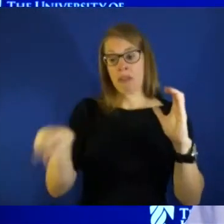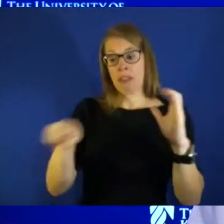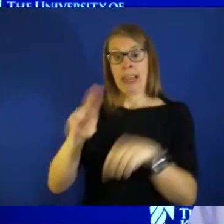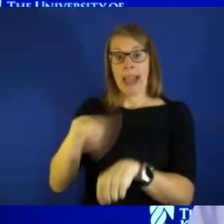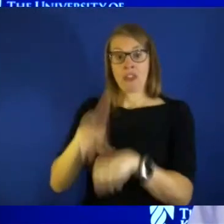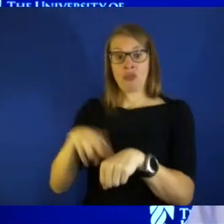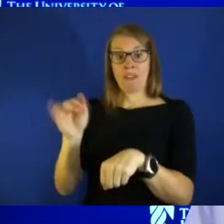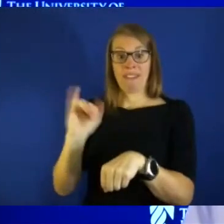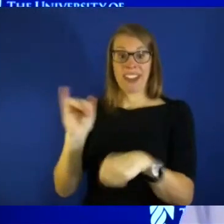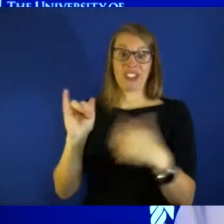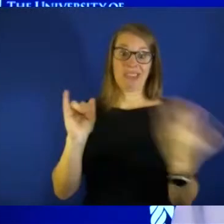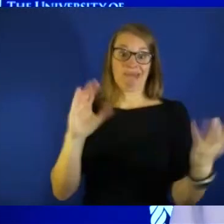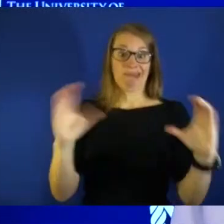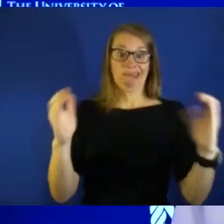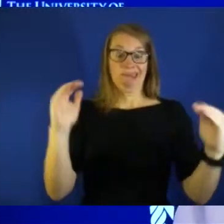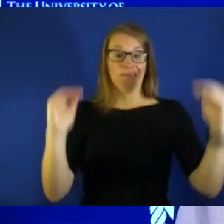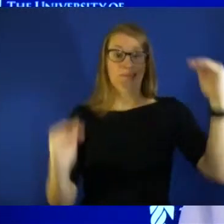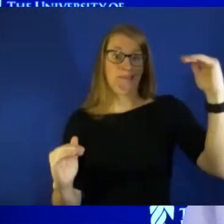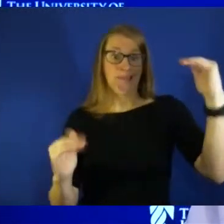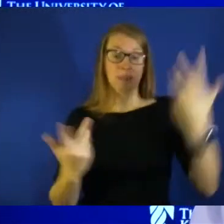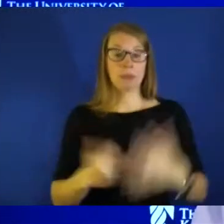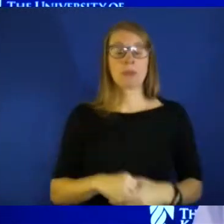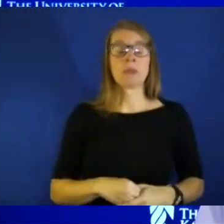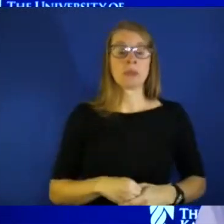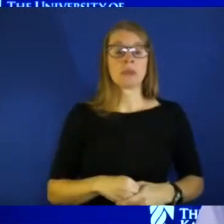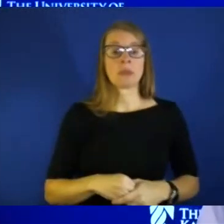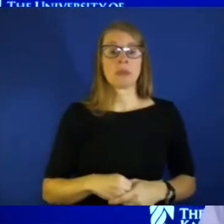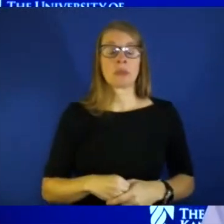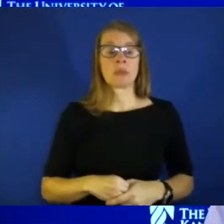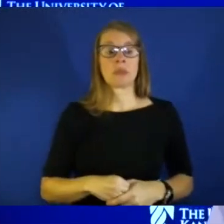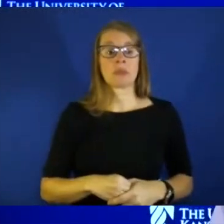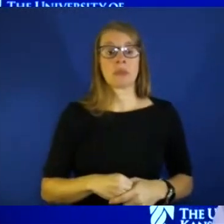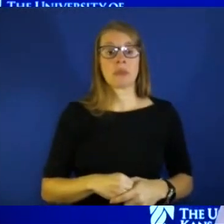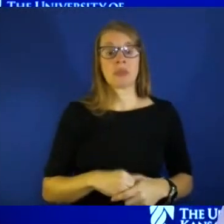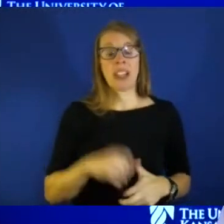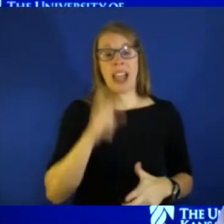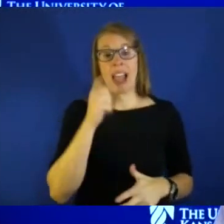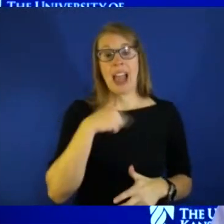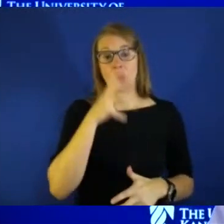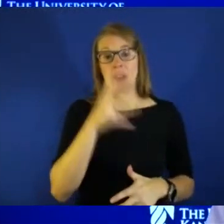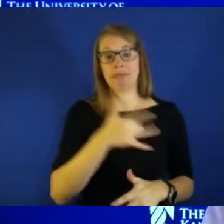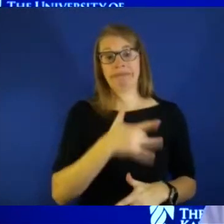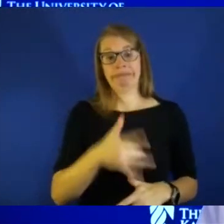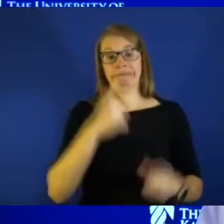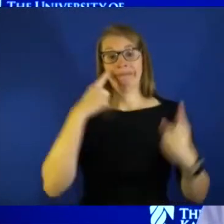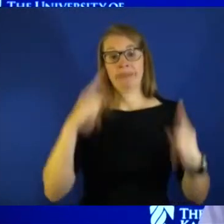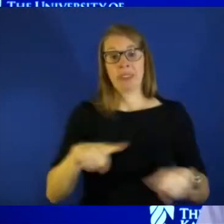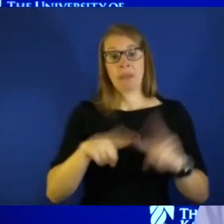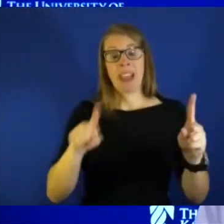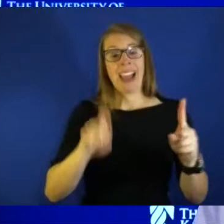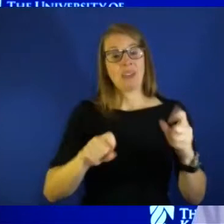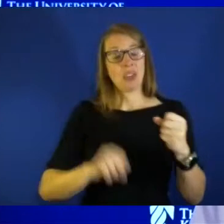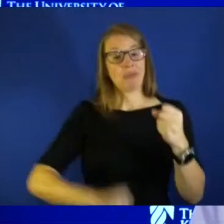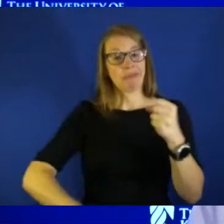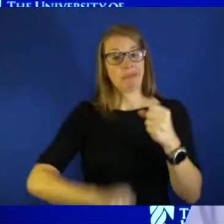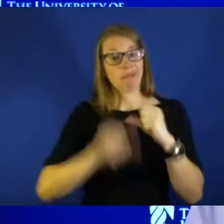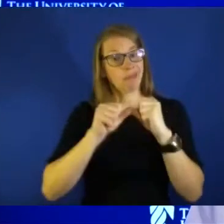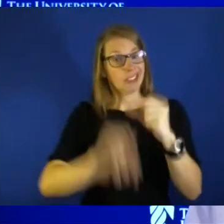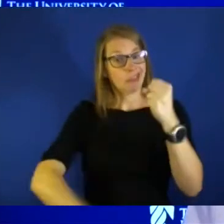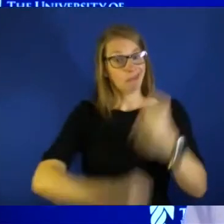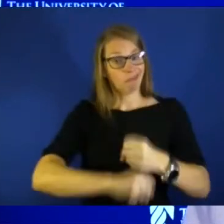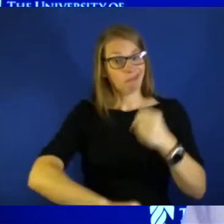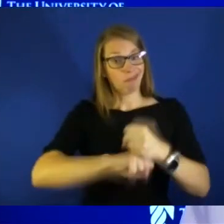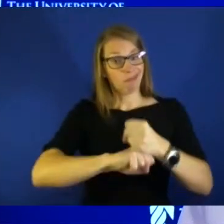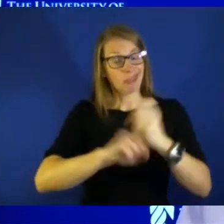infection as well. So I would tend to agree, but we have to keep endorsing, giving this message to get